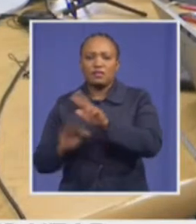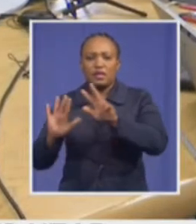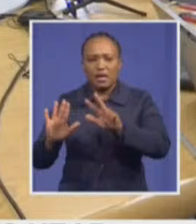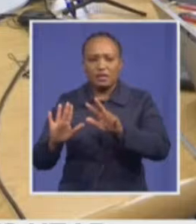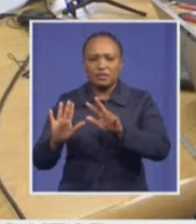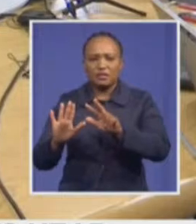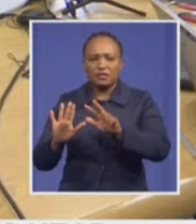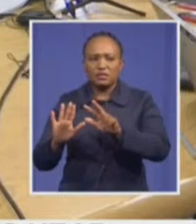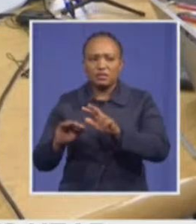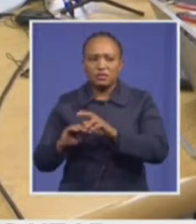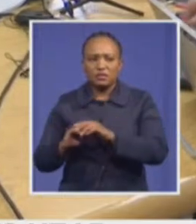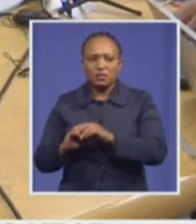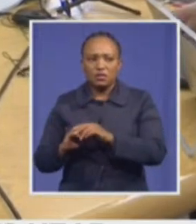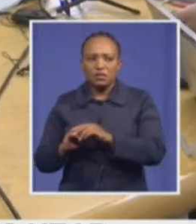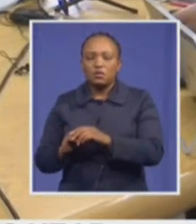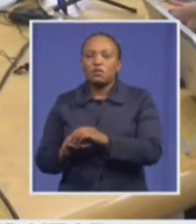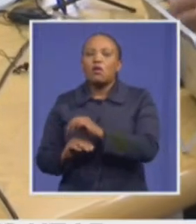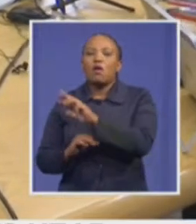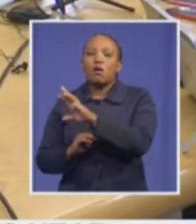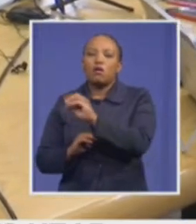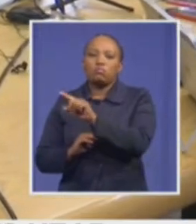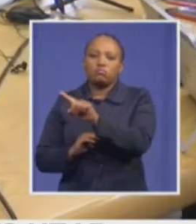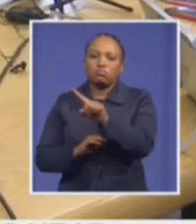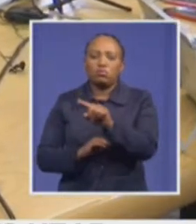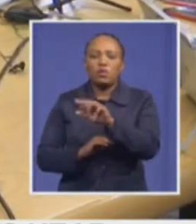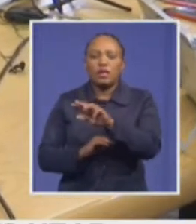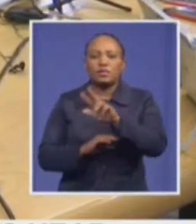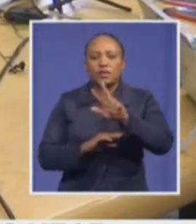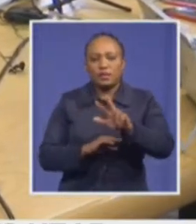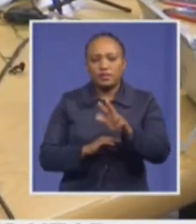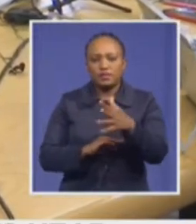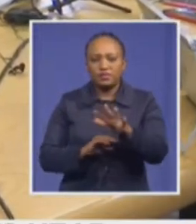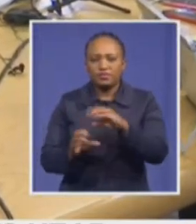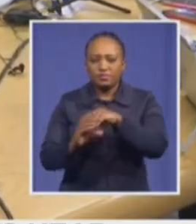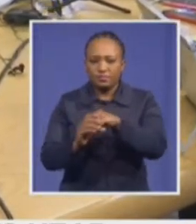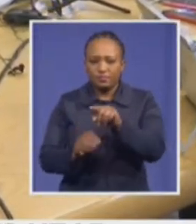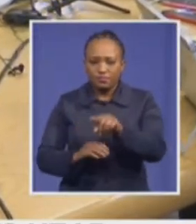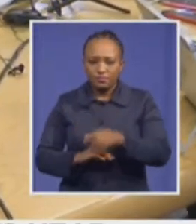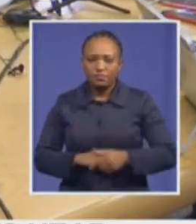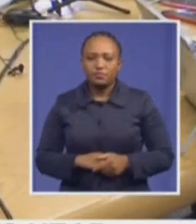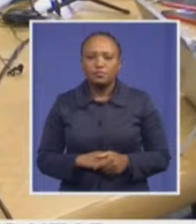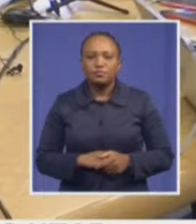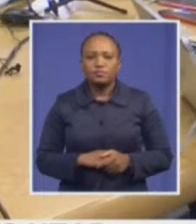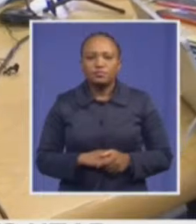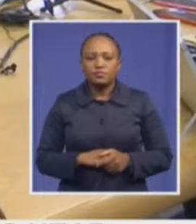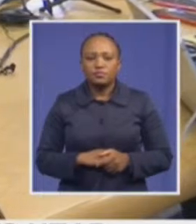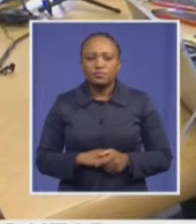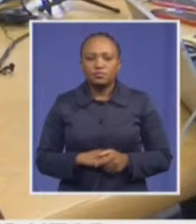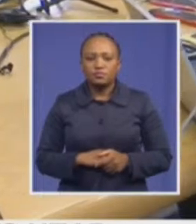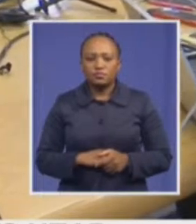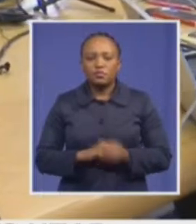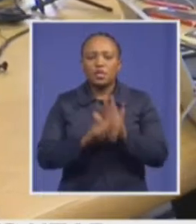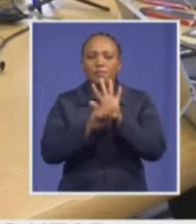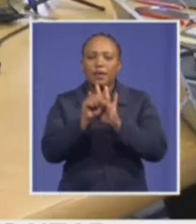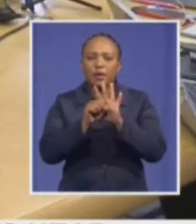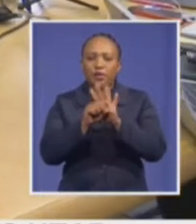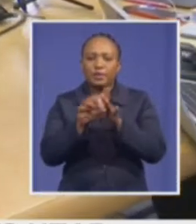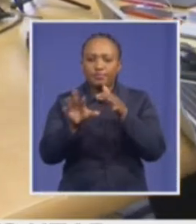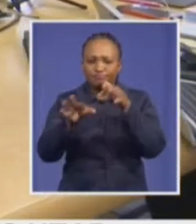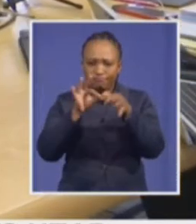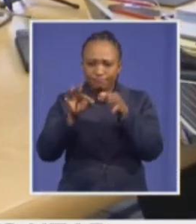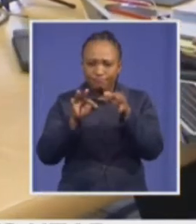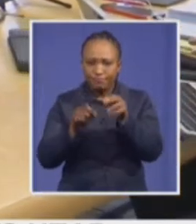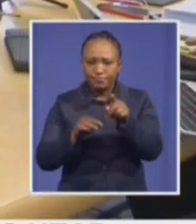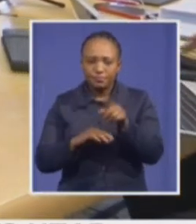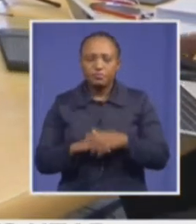Yes, just perhaps again to provide the context. At this stage, we are